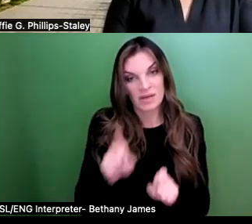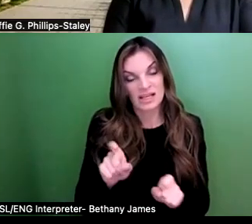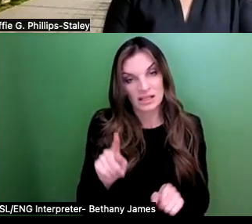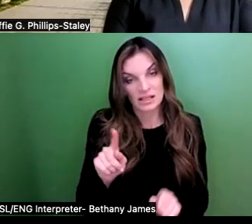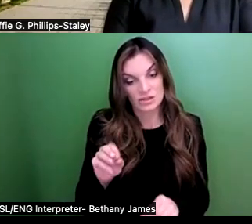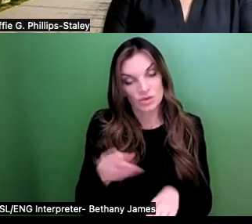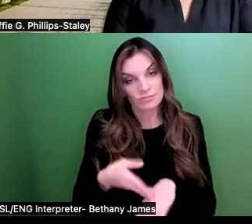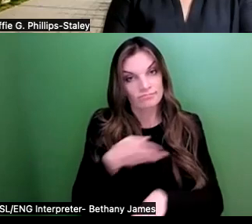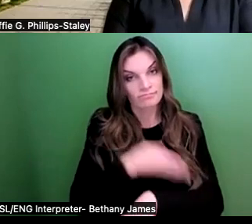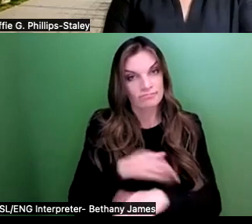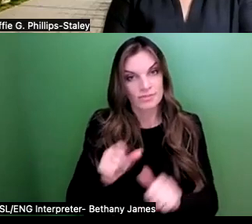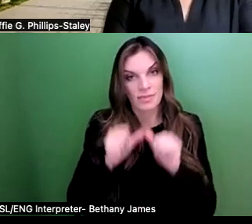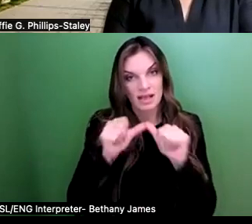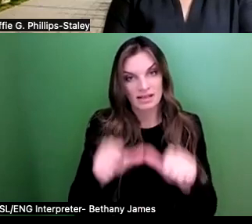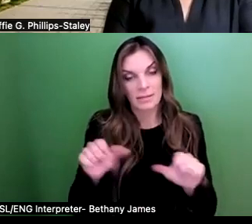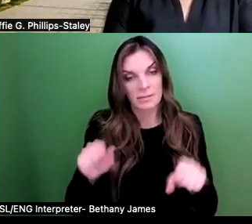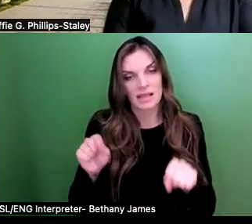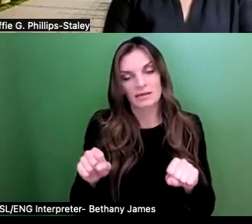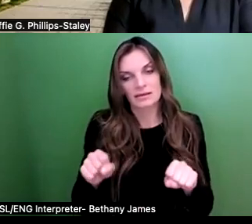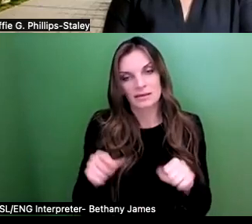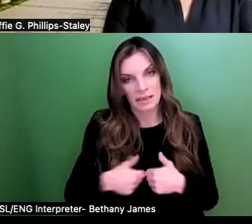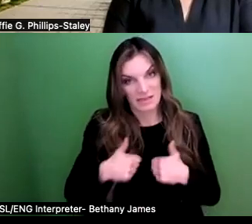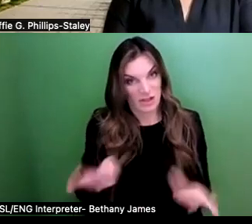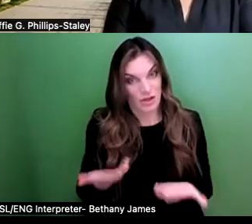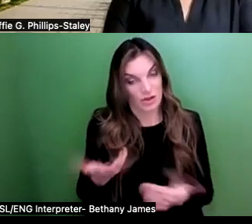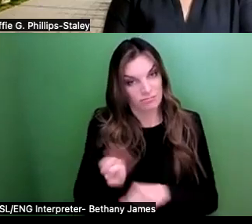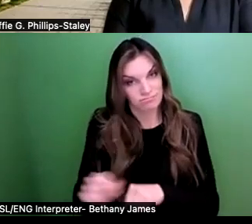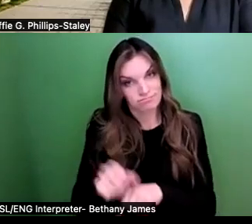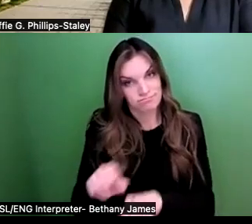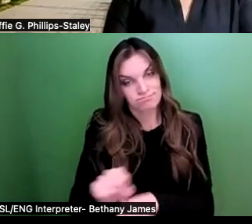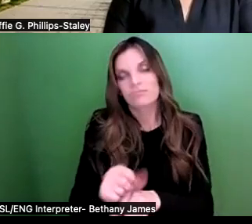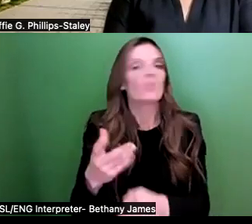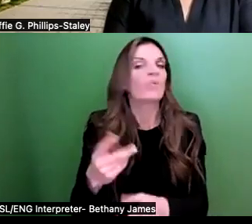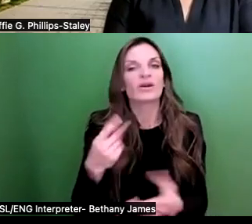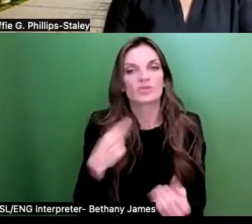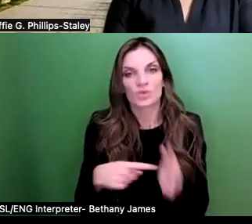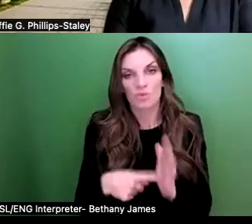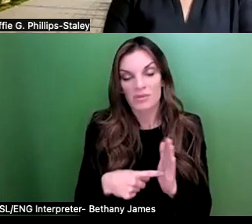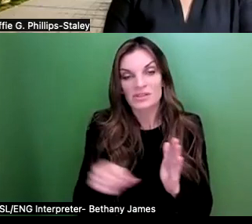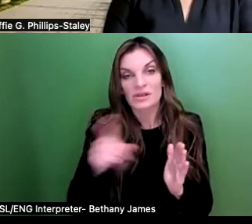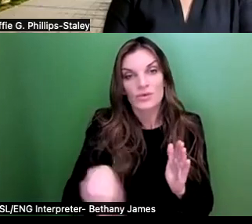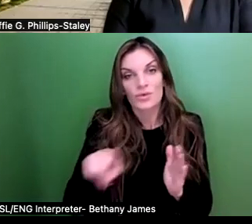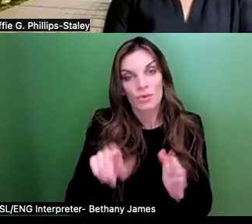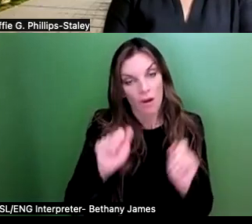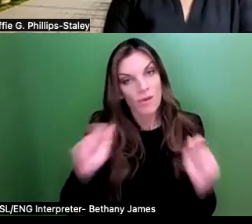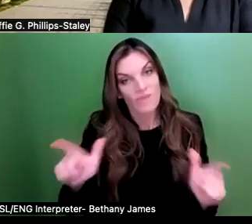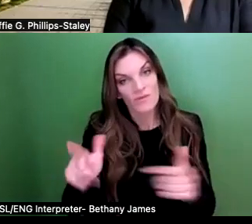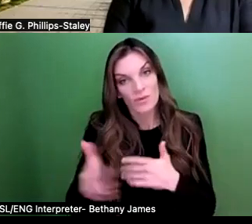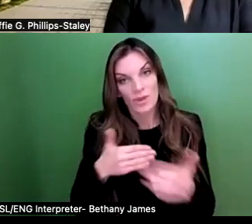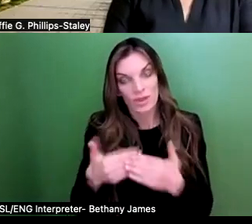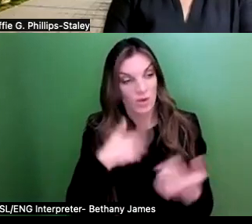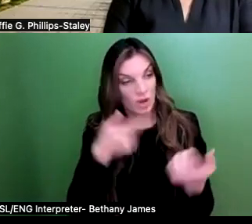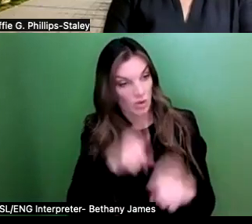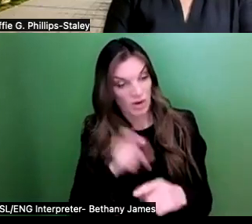hard in order to maintain the ability to live here. We would like the opportunity to represent you, to represent all of you, whether we agree or we